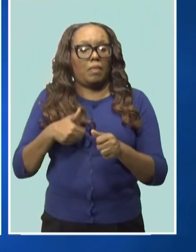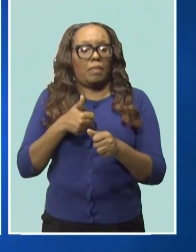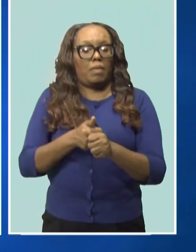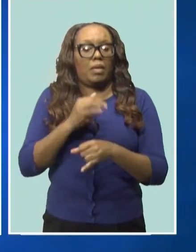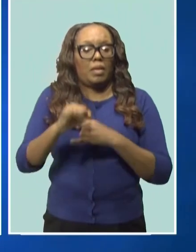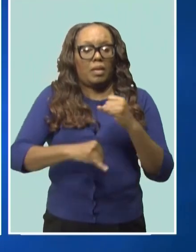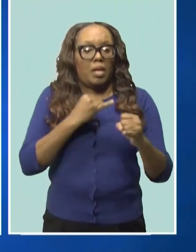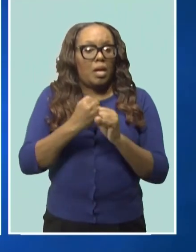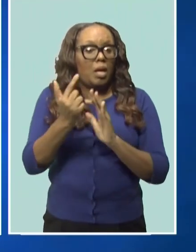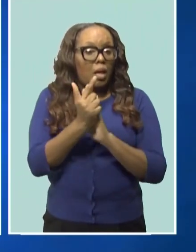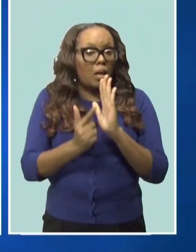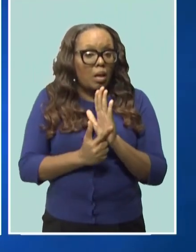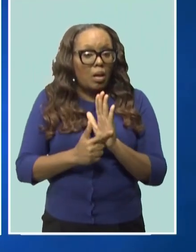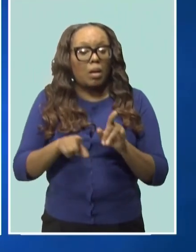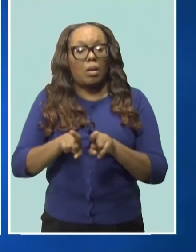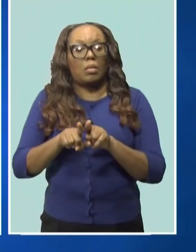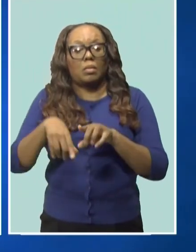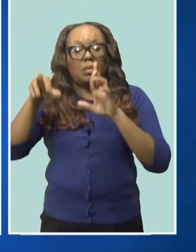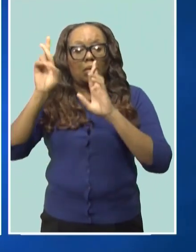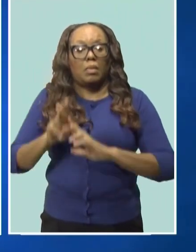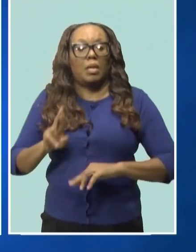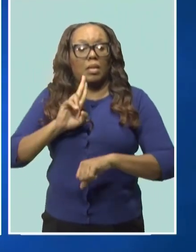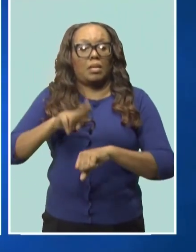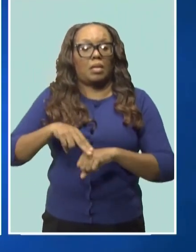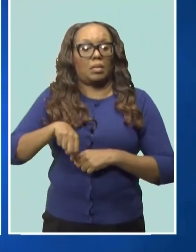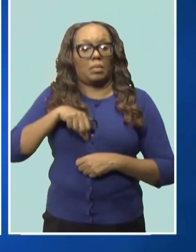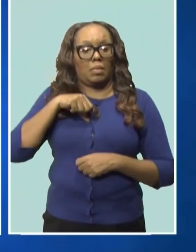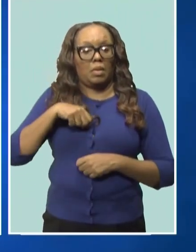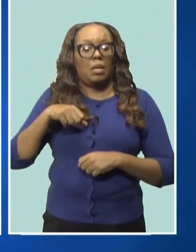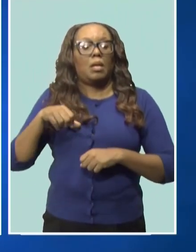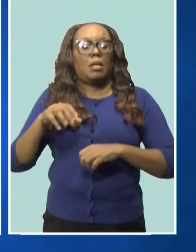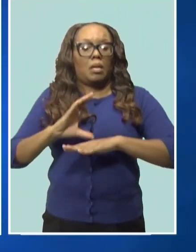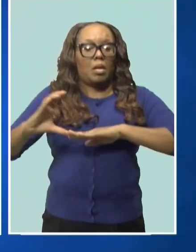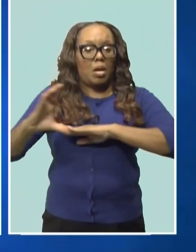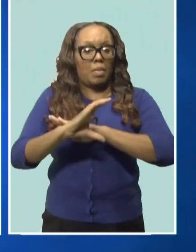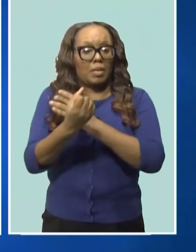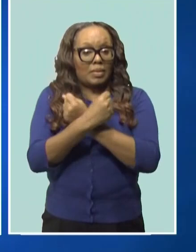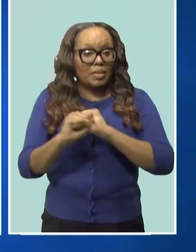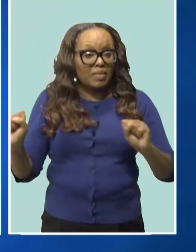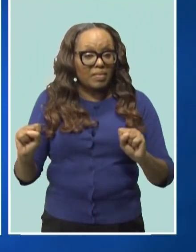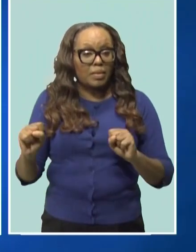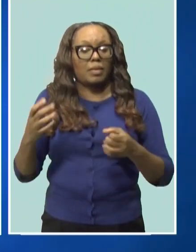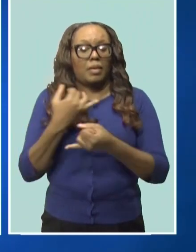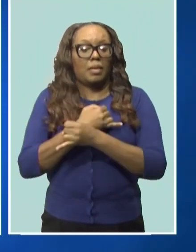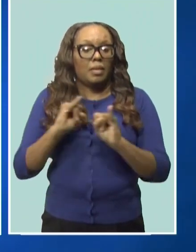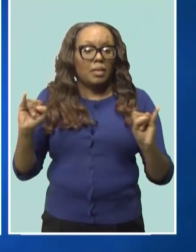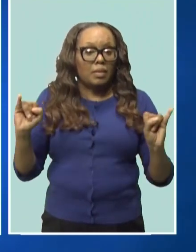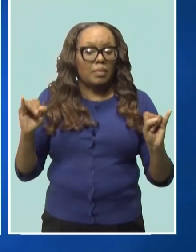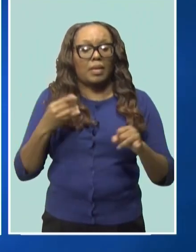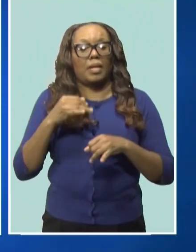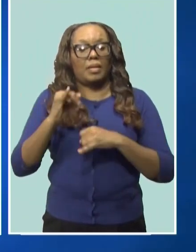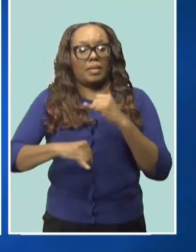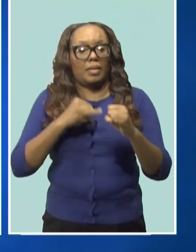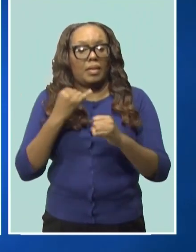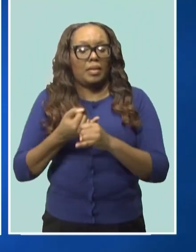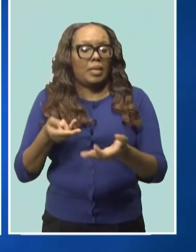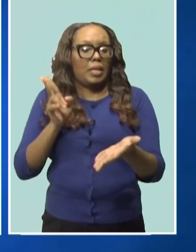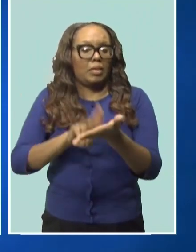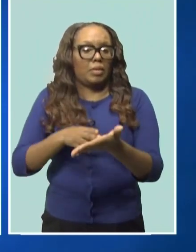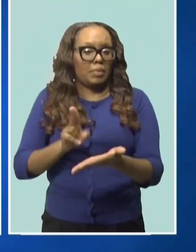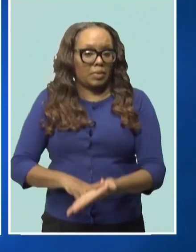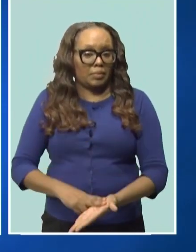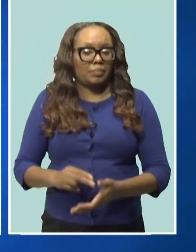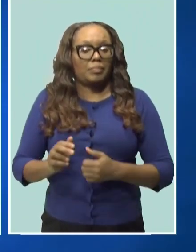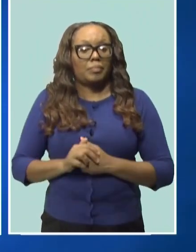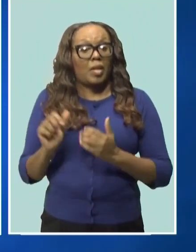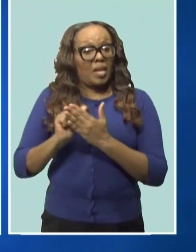law, as well as respecting national sovereignty, regional safety, independence, and international treaties. In